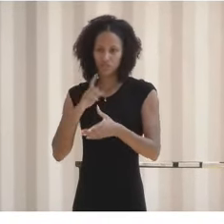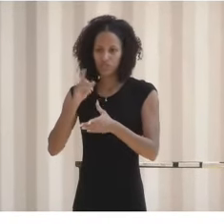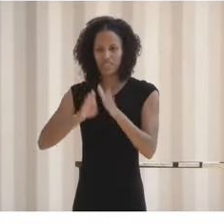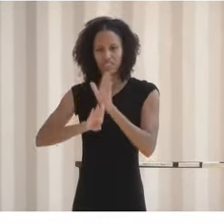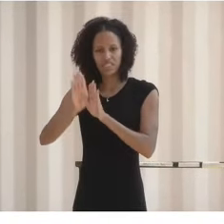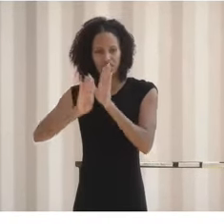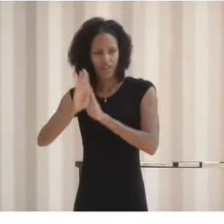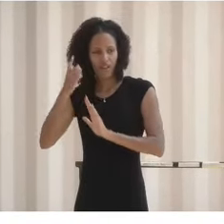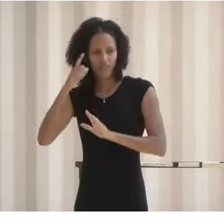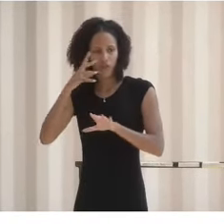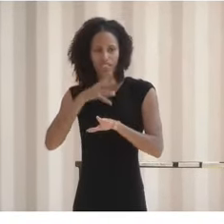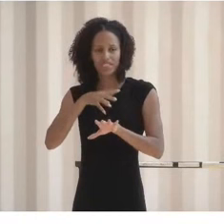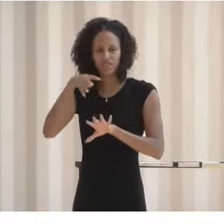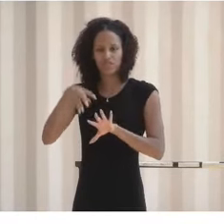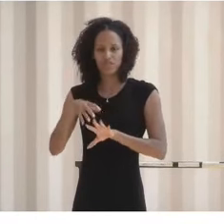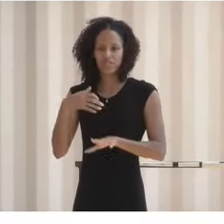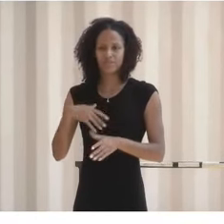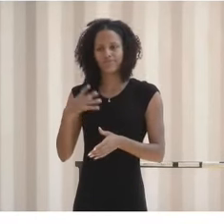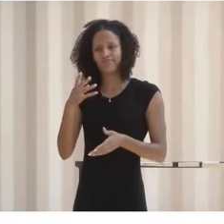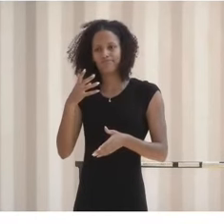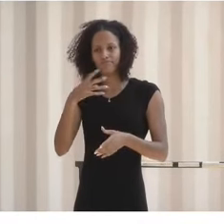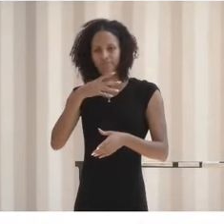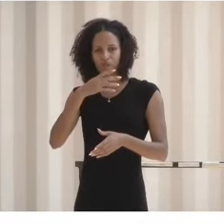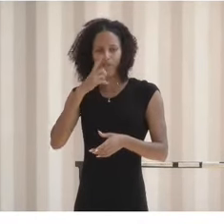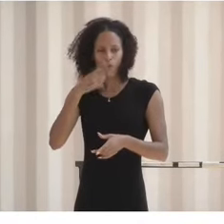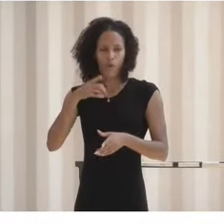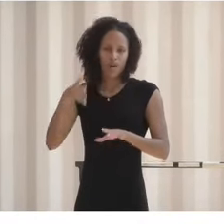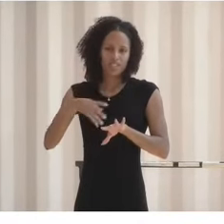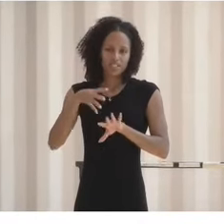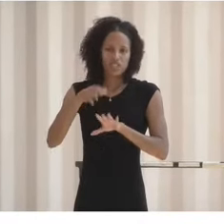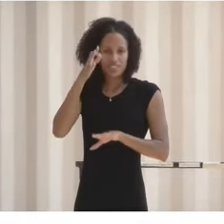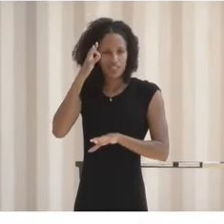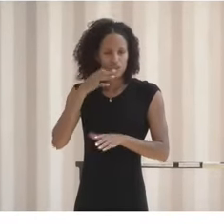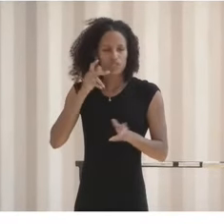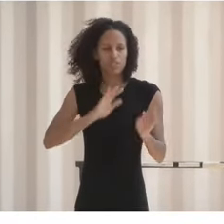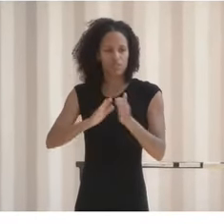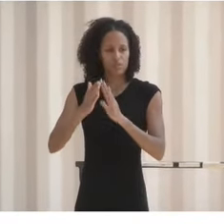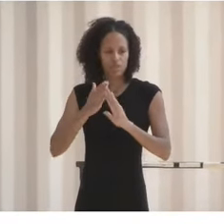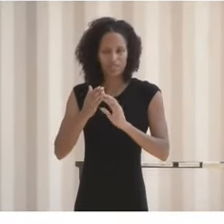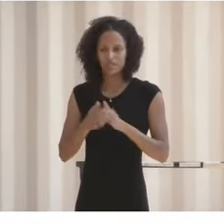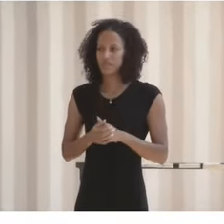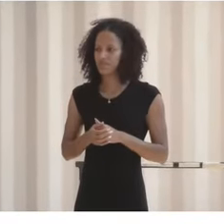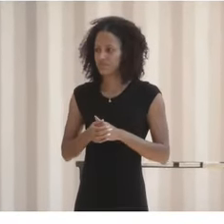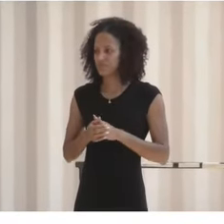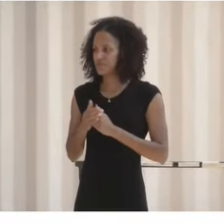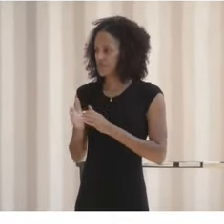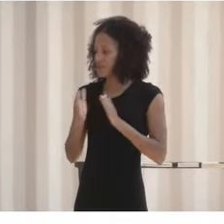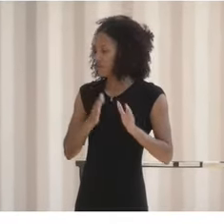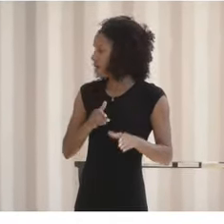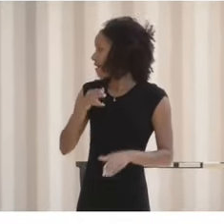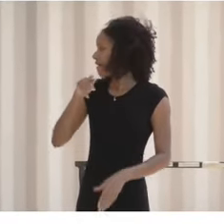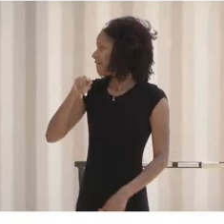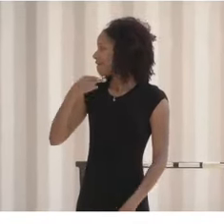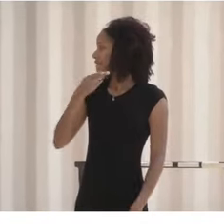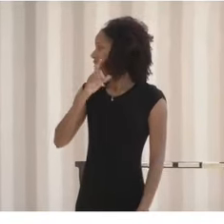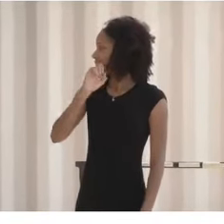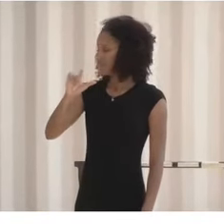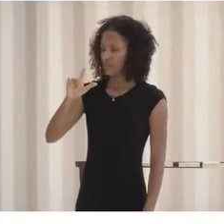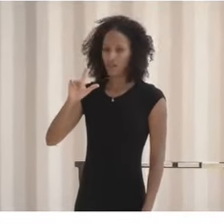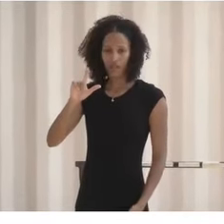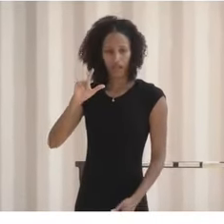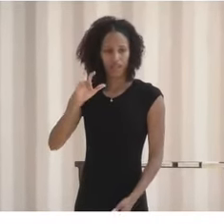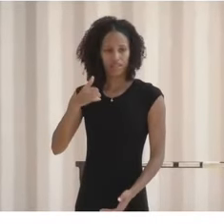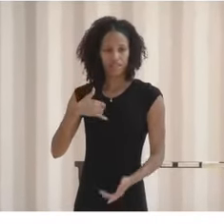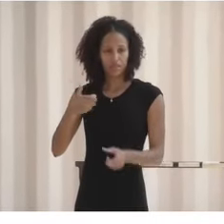for indigenous communities in the Pacific. Next, we have Phil Karp. Phil is an independent citizen